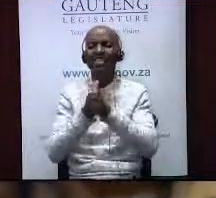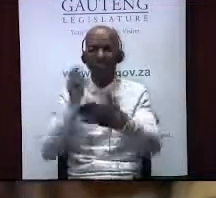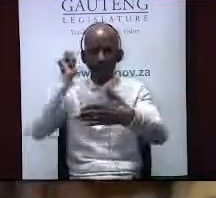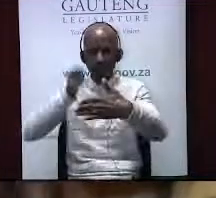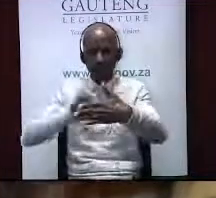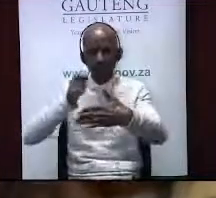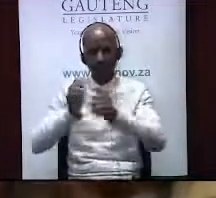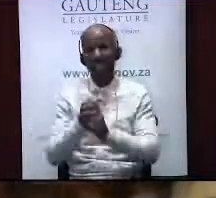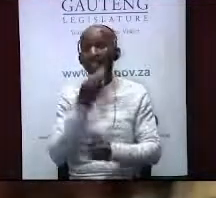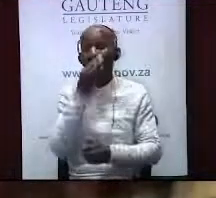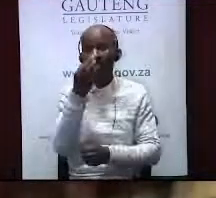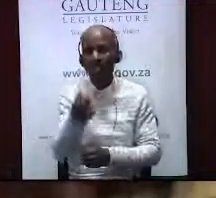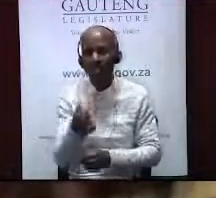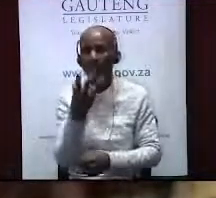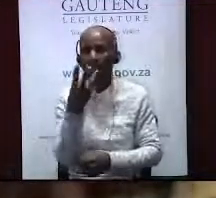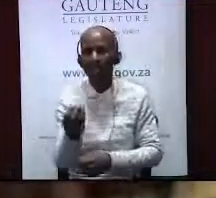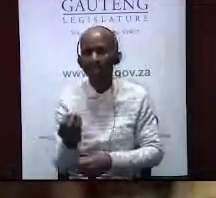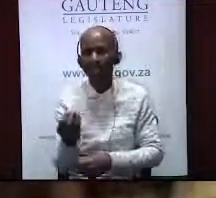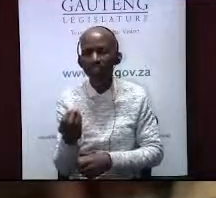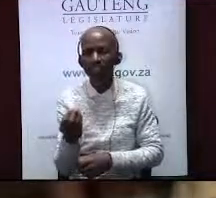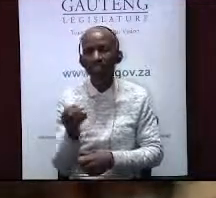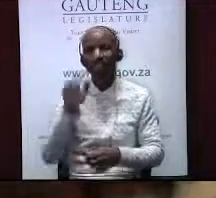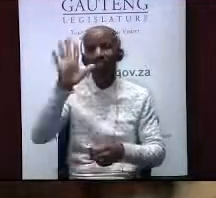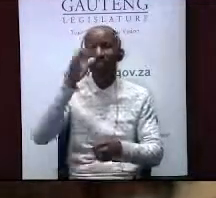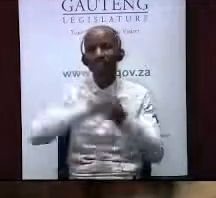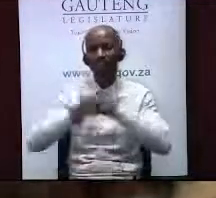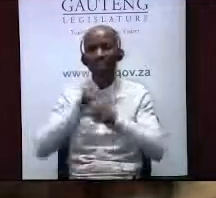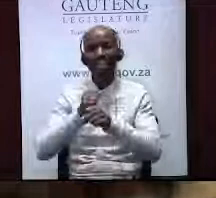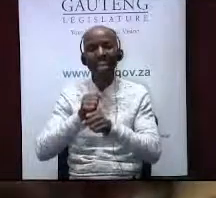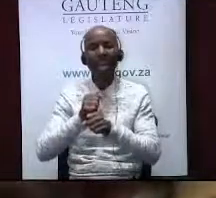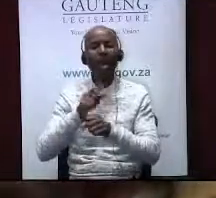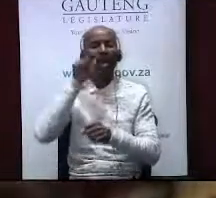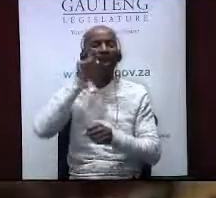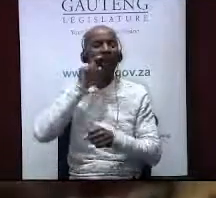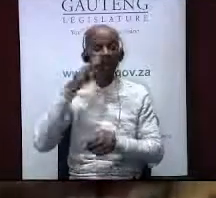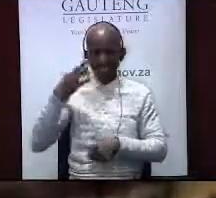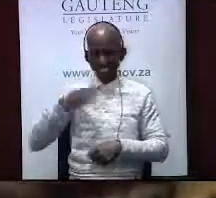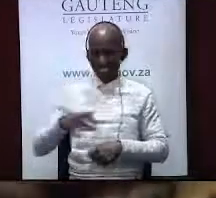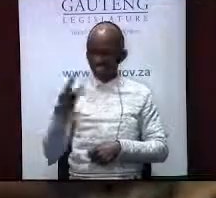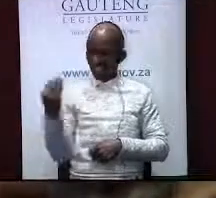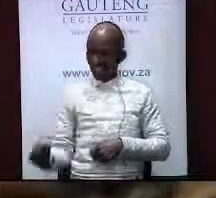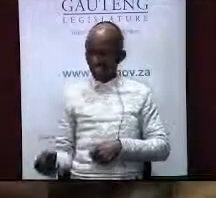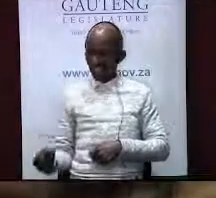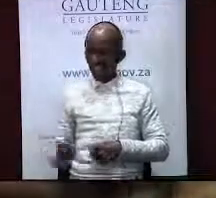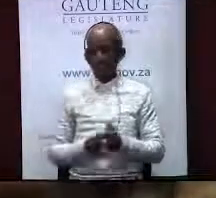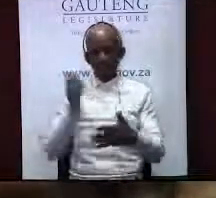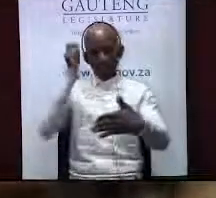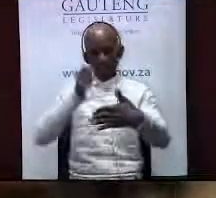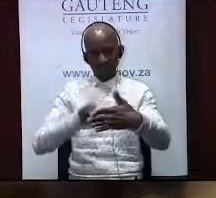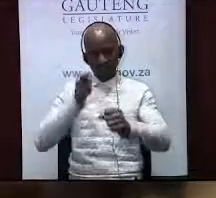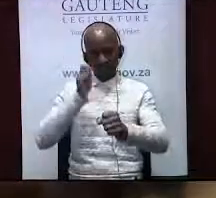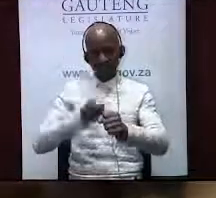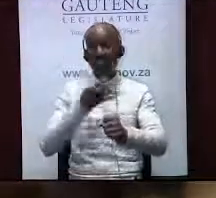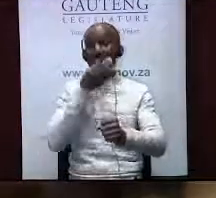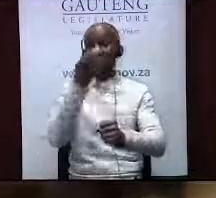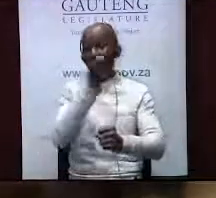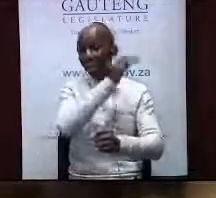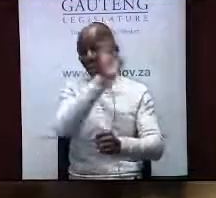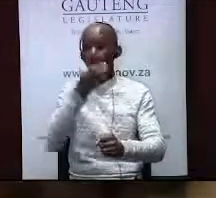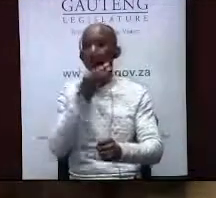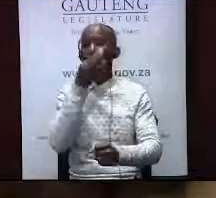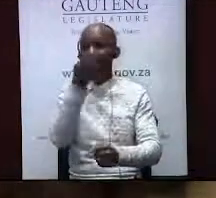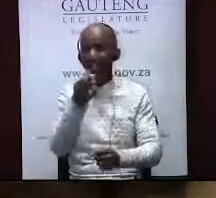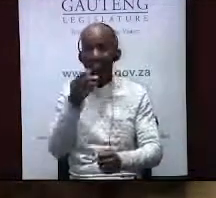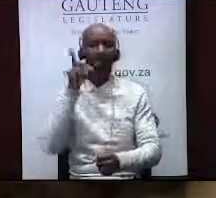gore there's a 5-year-old girl child, and the magistrate said to me, if you saying